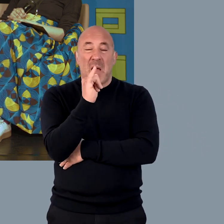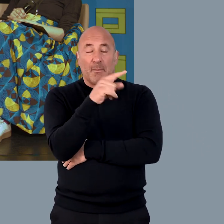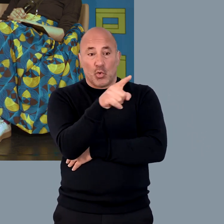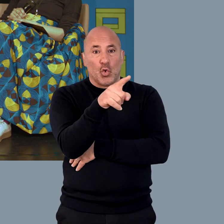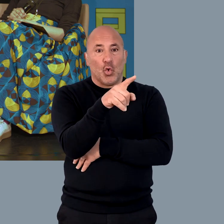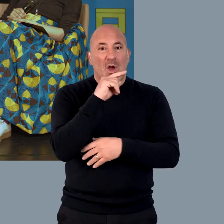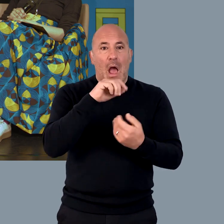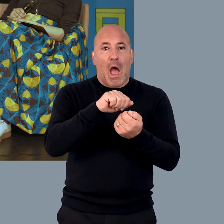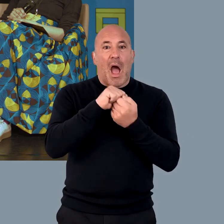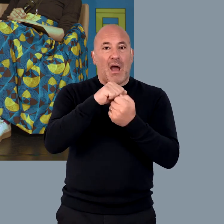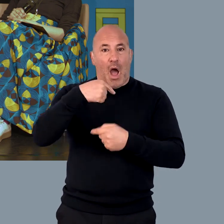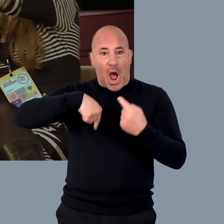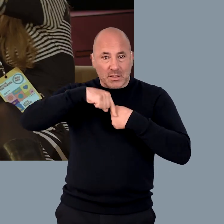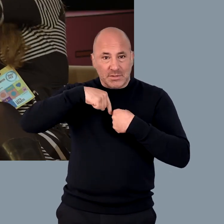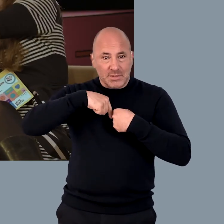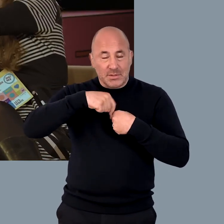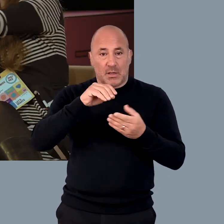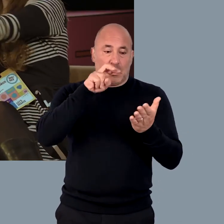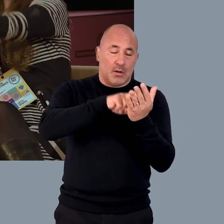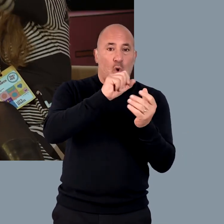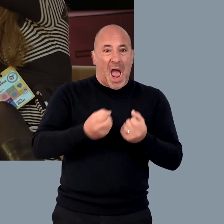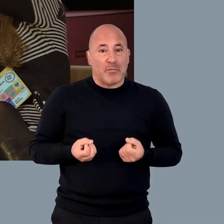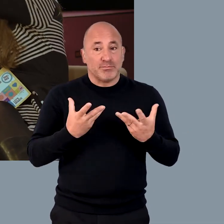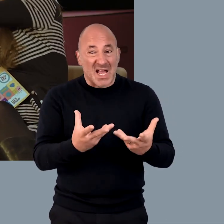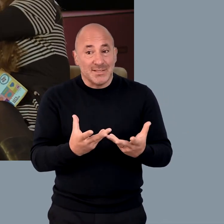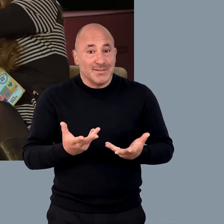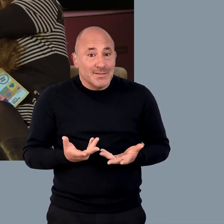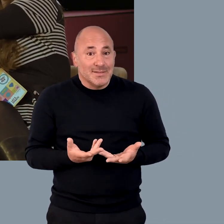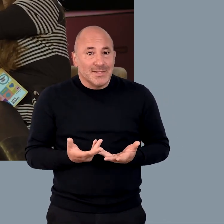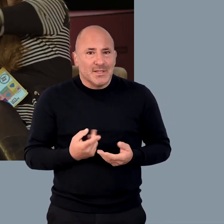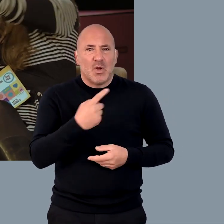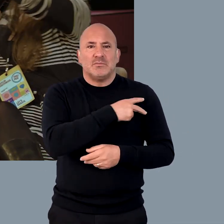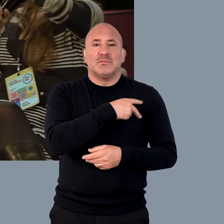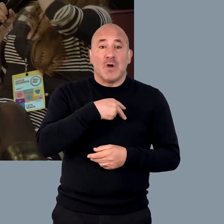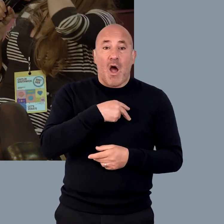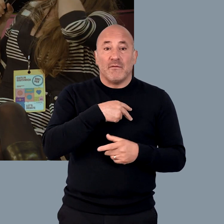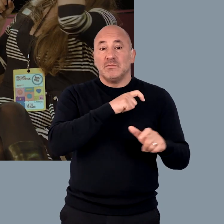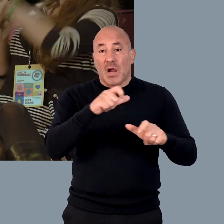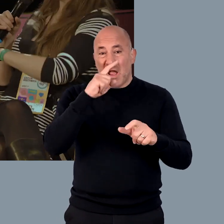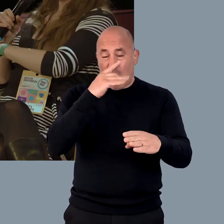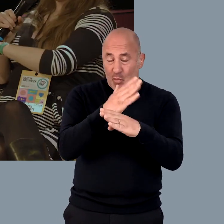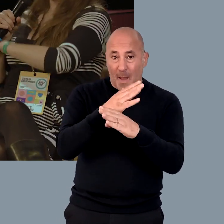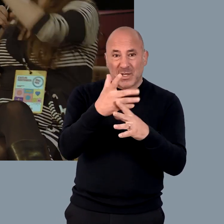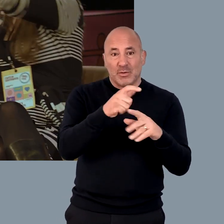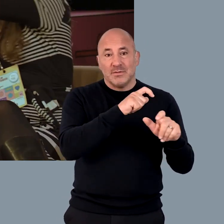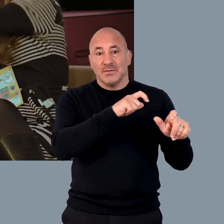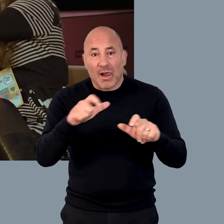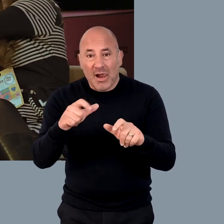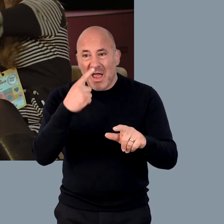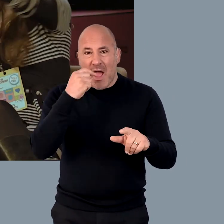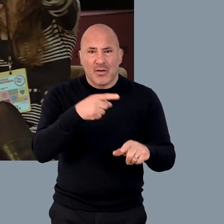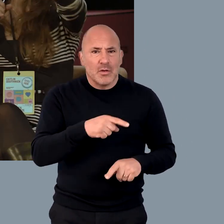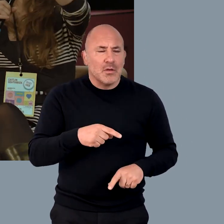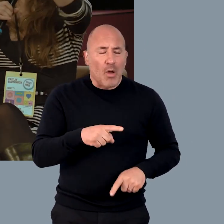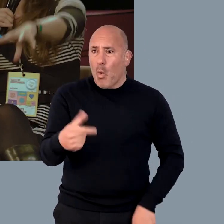okay, cool. Well, maybe you guys can hire us, and then you can put it in the expense part of things, but then one of our staff members can actually